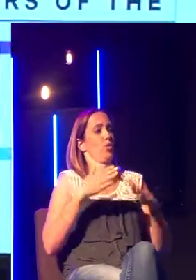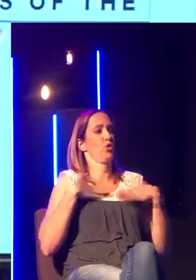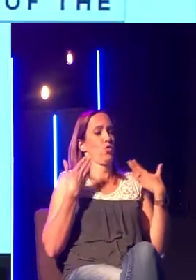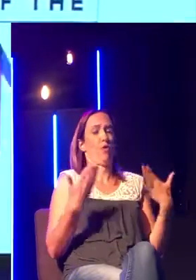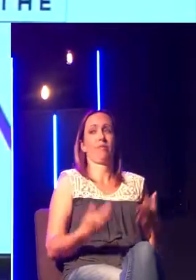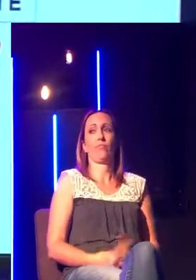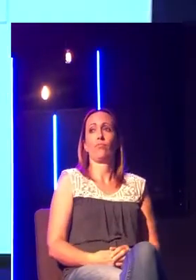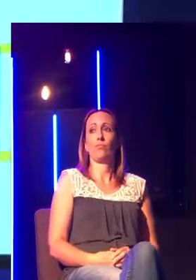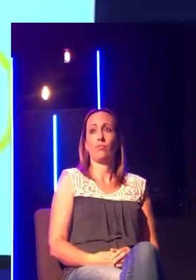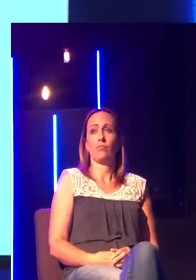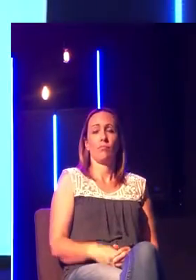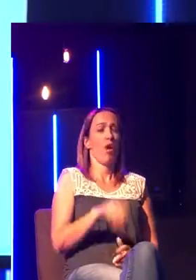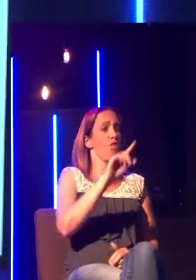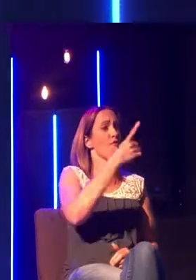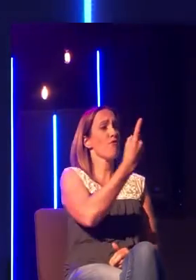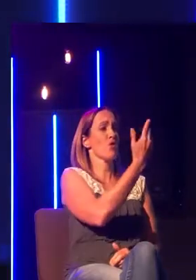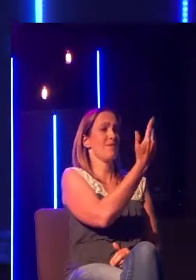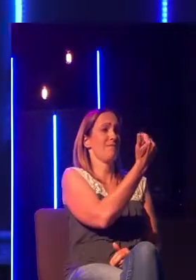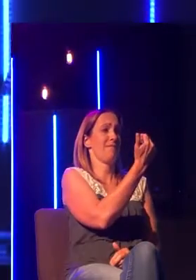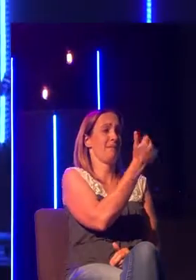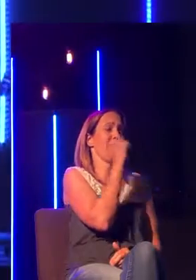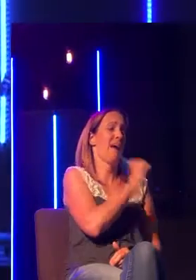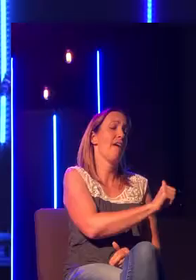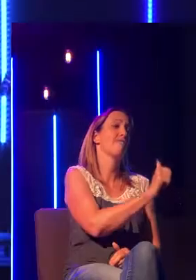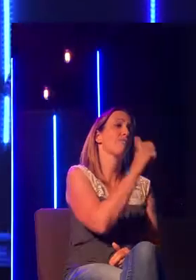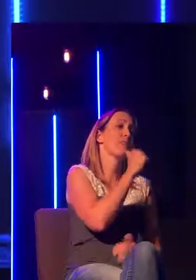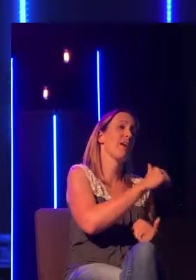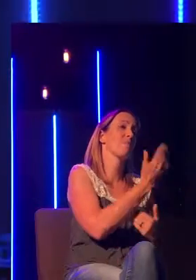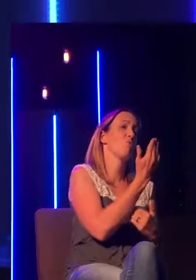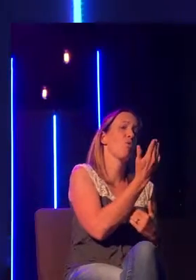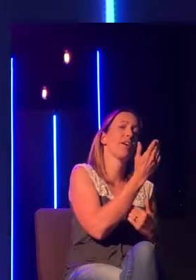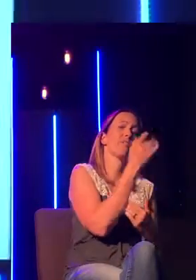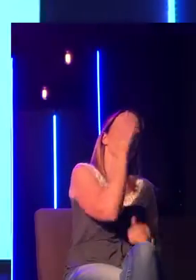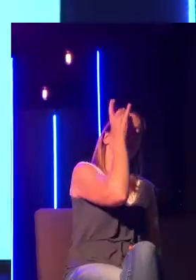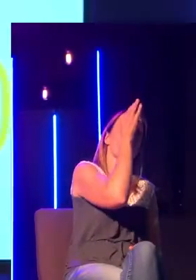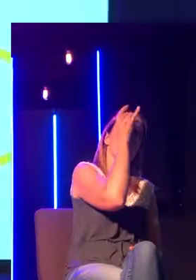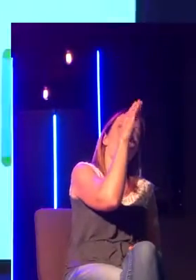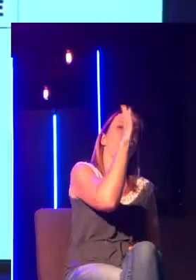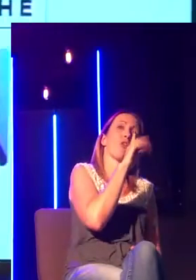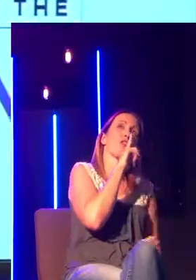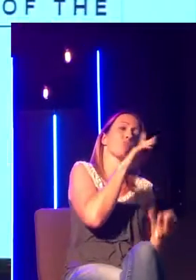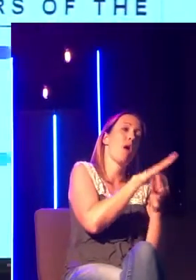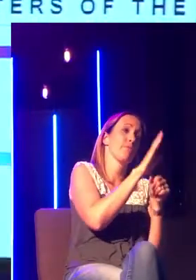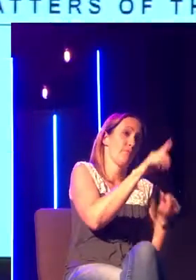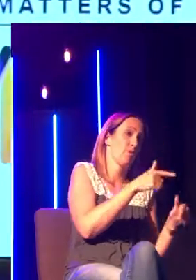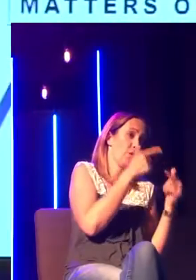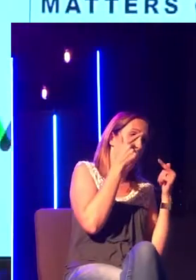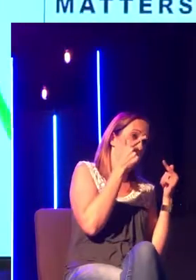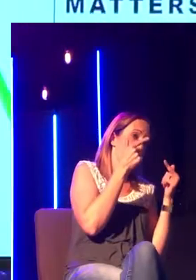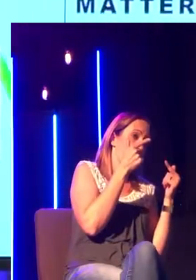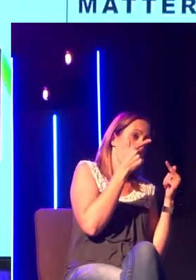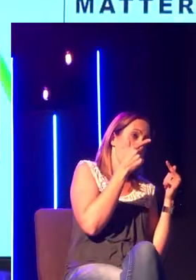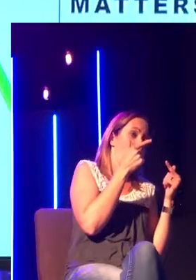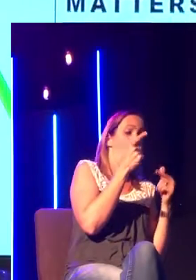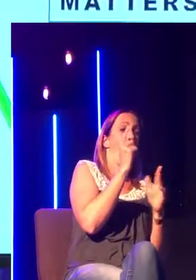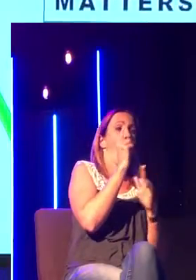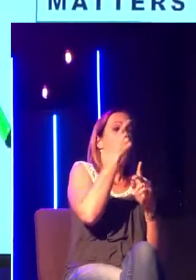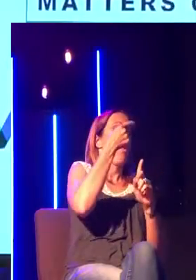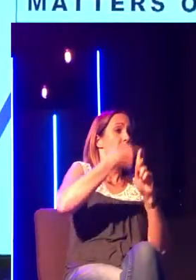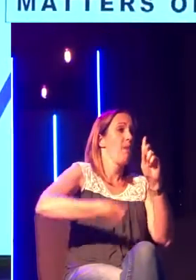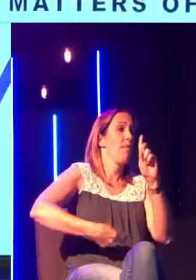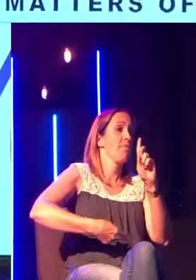you'll take the first 15 minutes of your day and just reflect on God's promises for your life, at the end of 30 days, you'll have